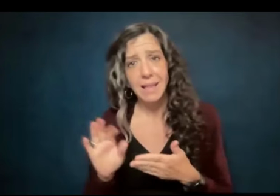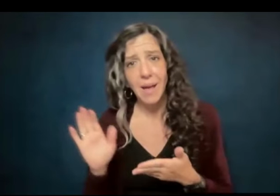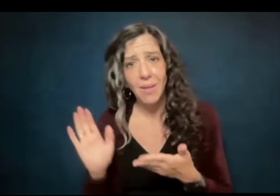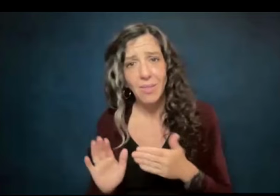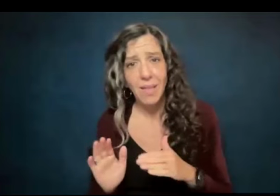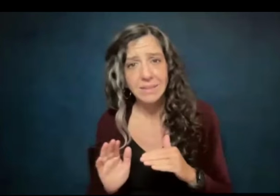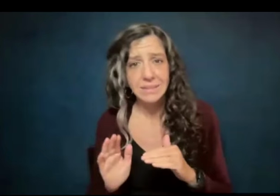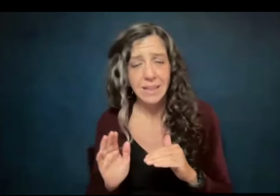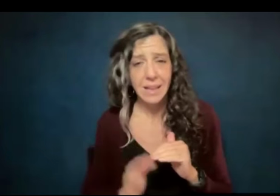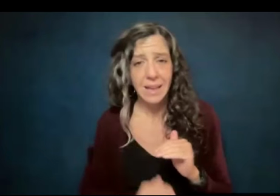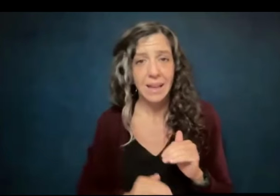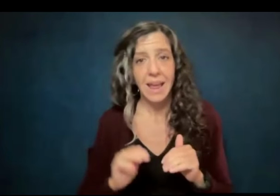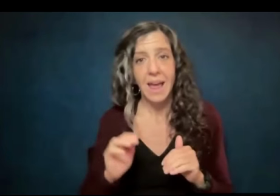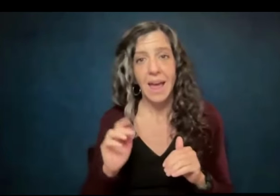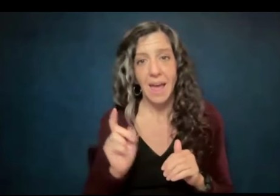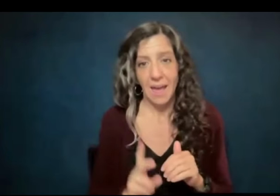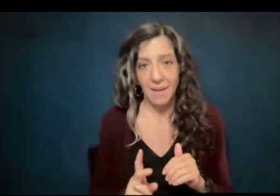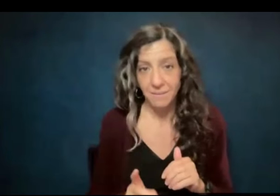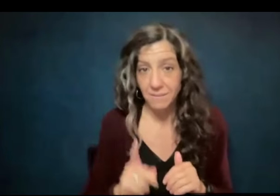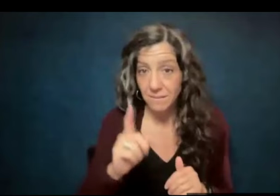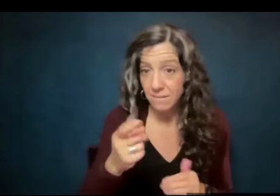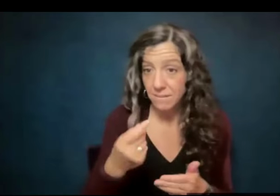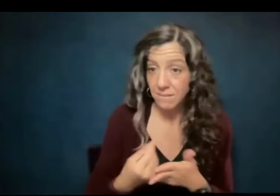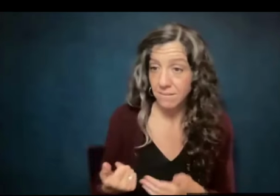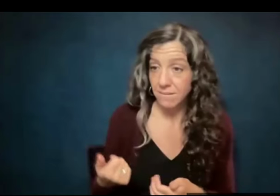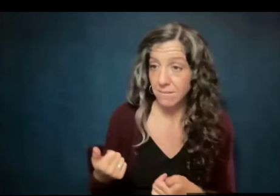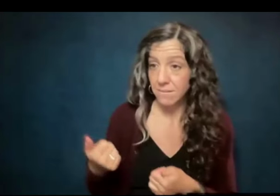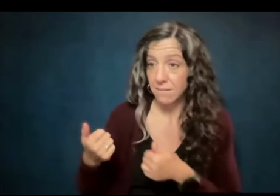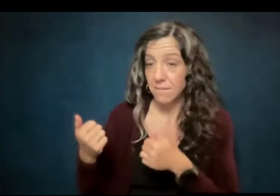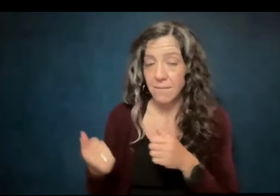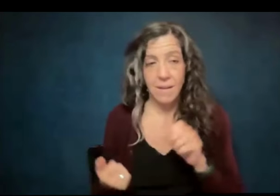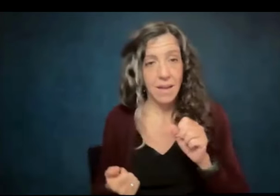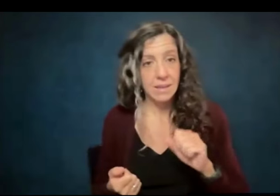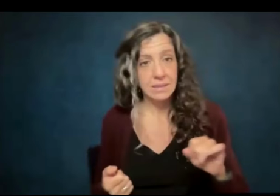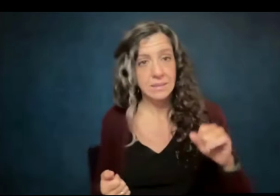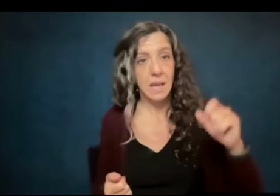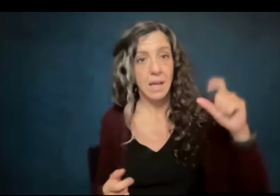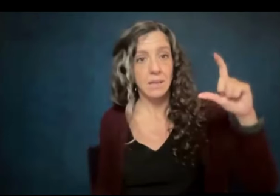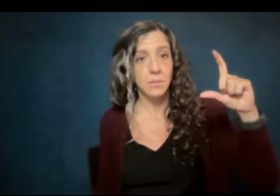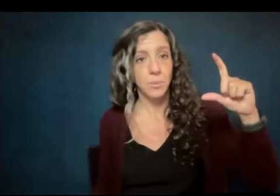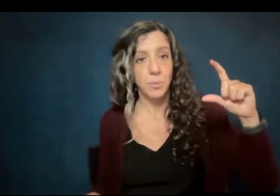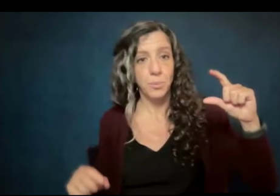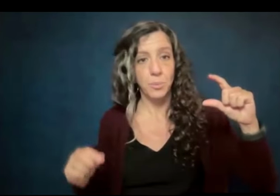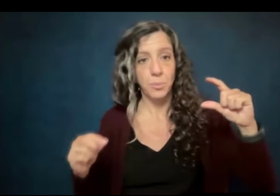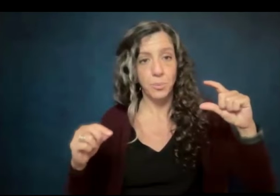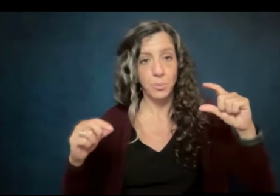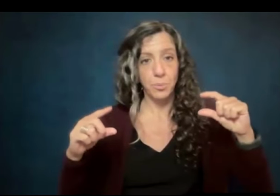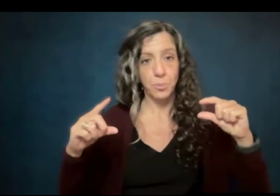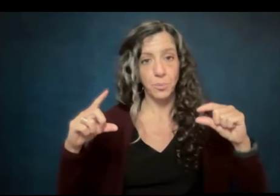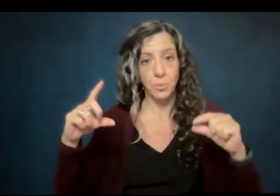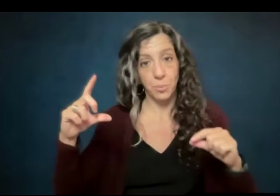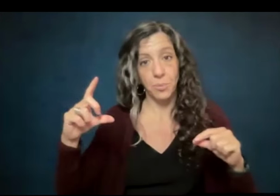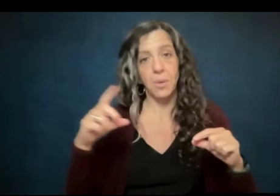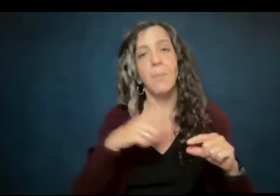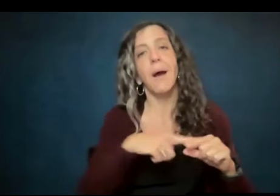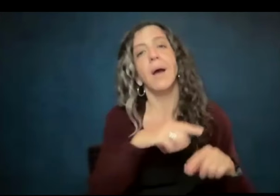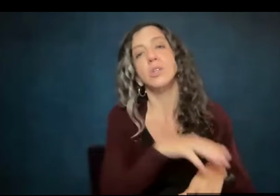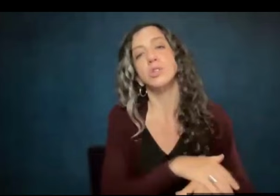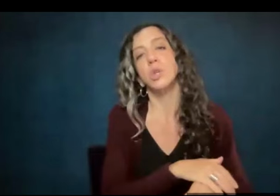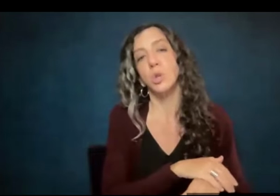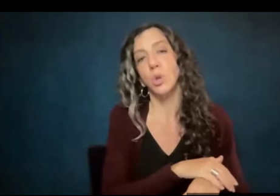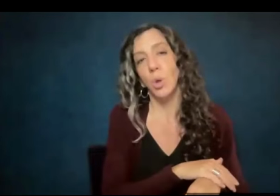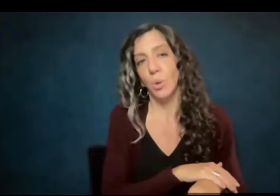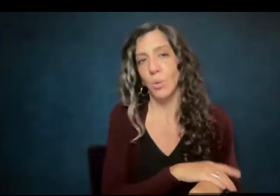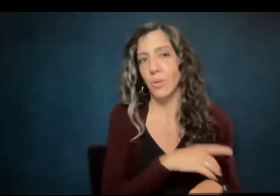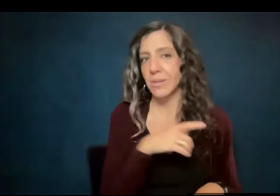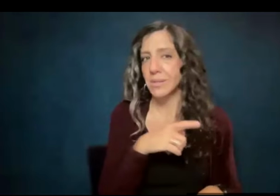half. So as your income goes up, your SSI goes down, but it goes down very slowly, right? Because they're